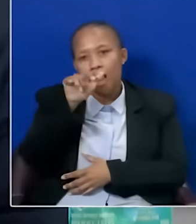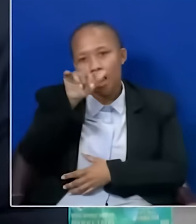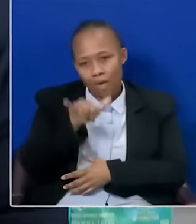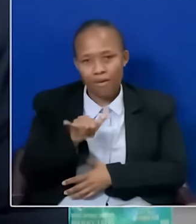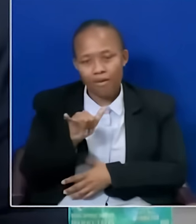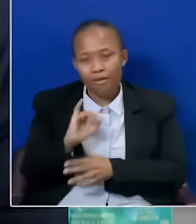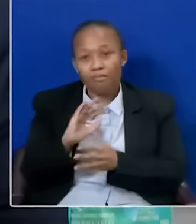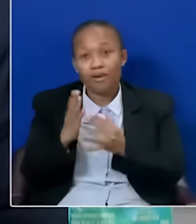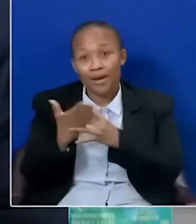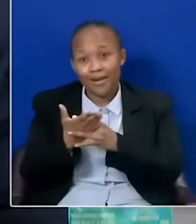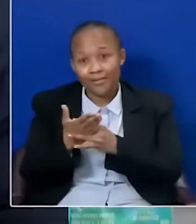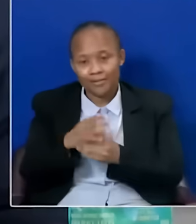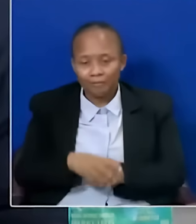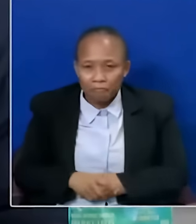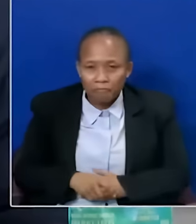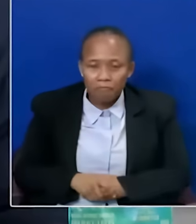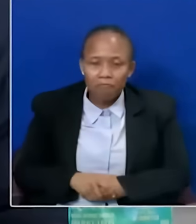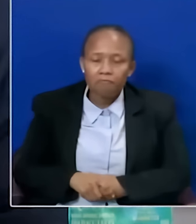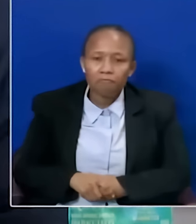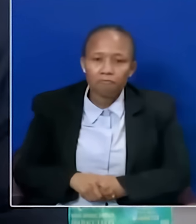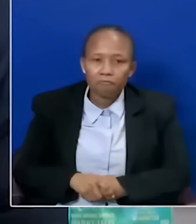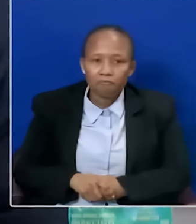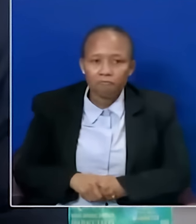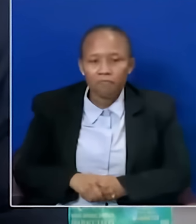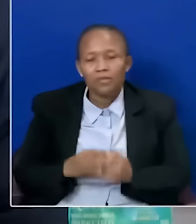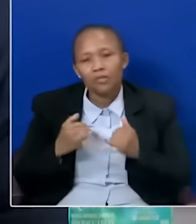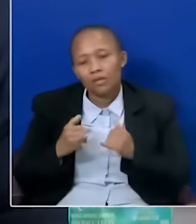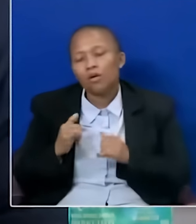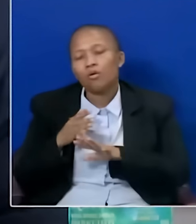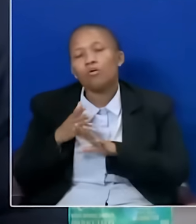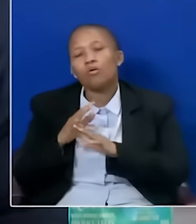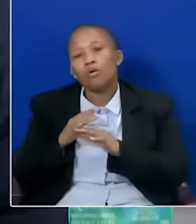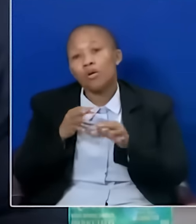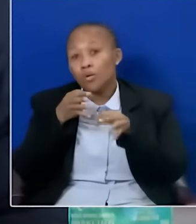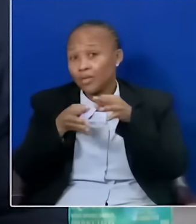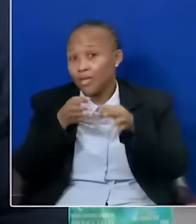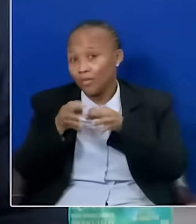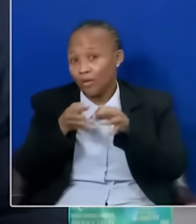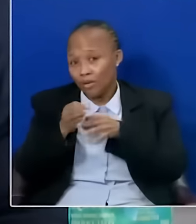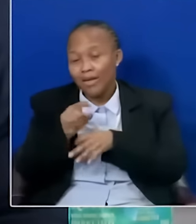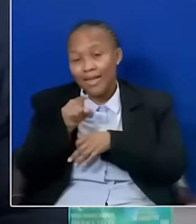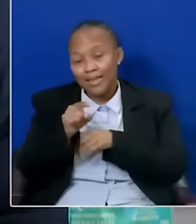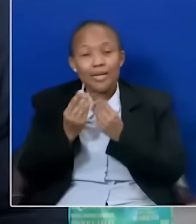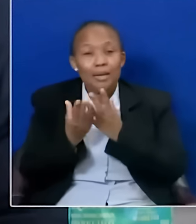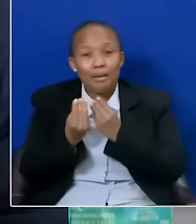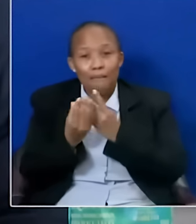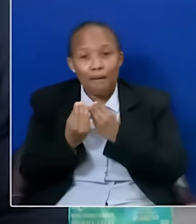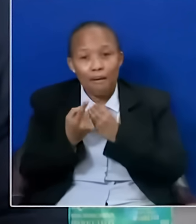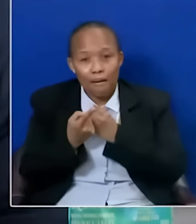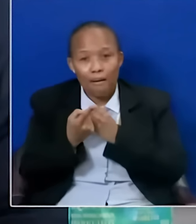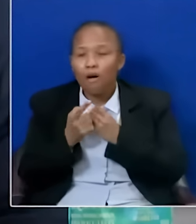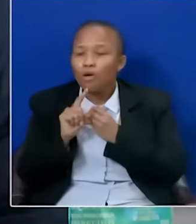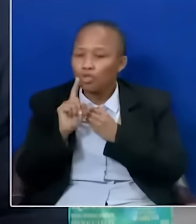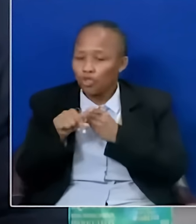As per standard procedure described earlier above, an IBIS lab number ought to have been generated for the acquisition